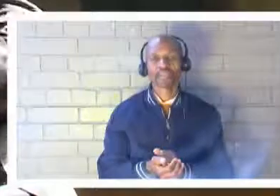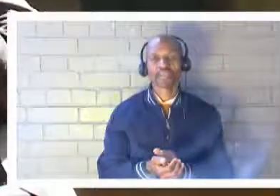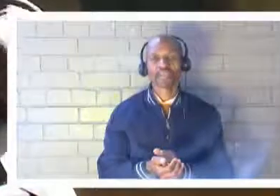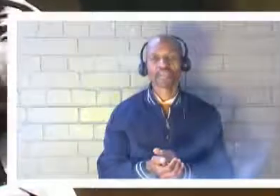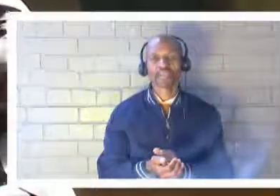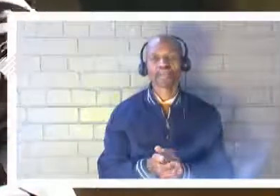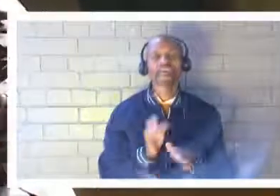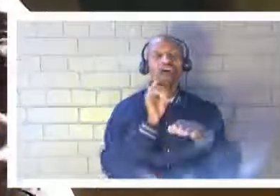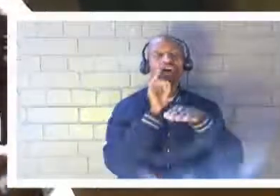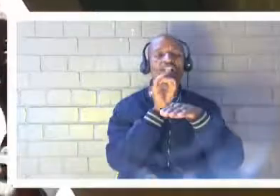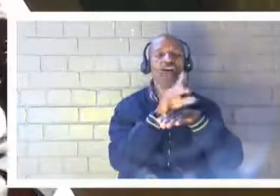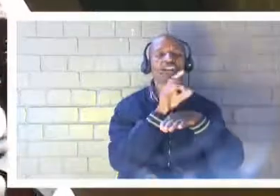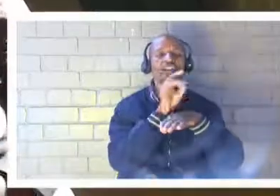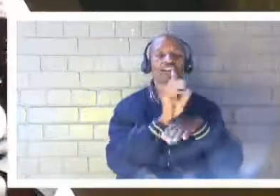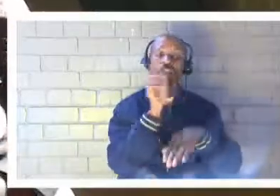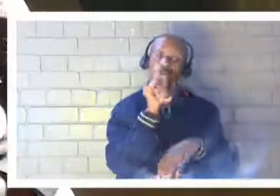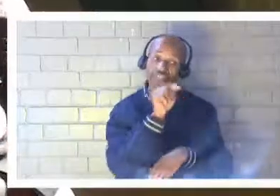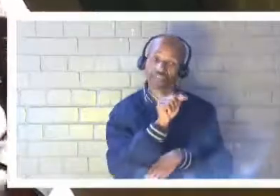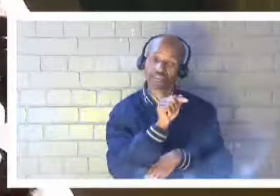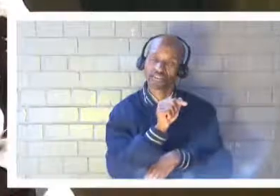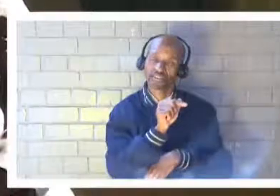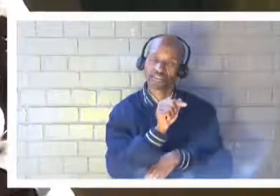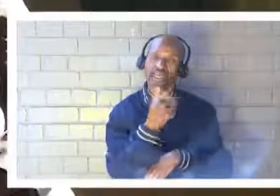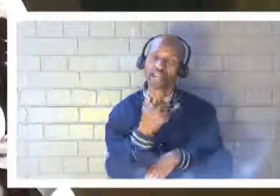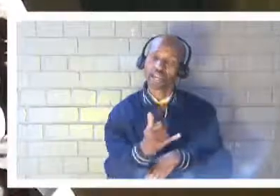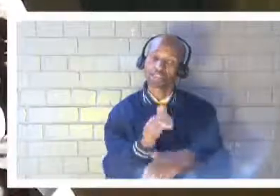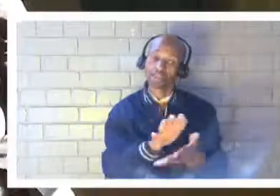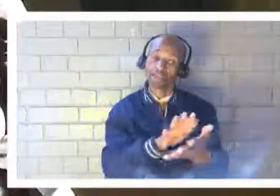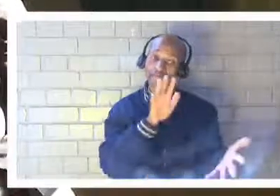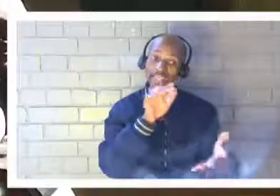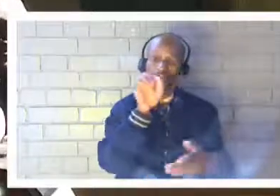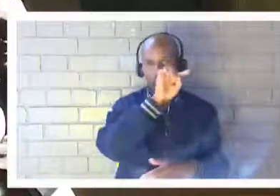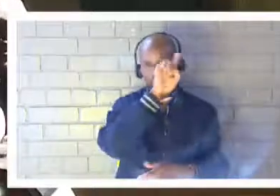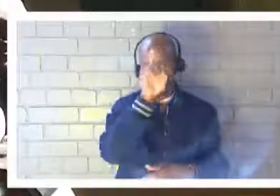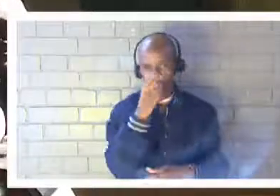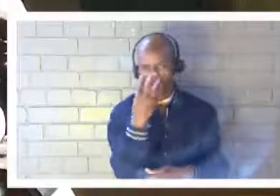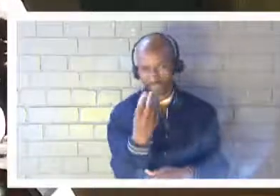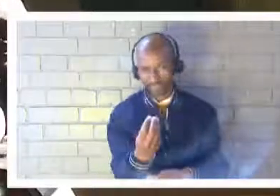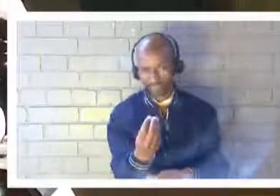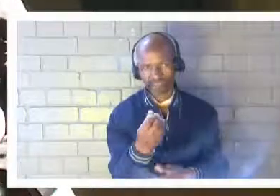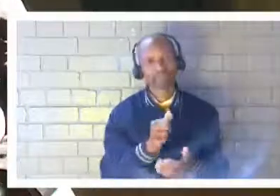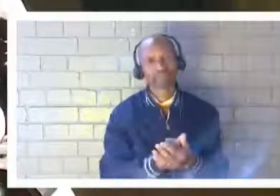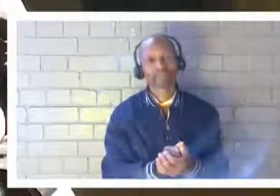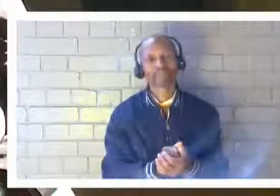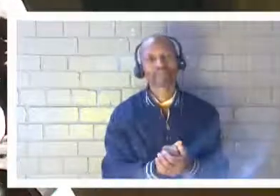What advice is that? That is the biggest question.